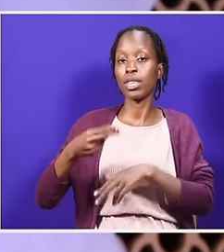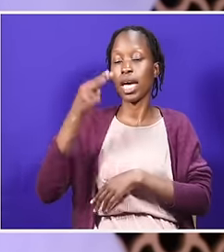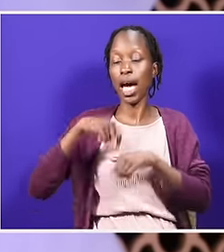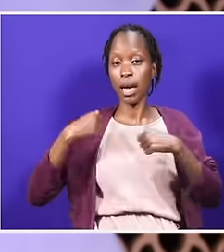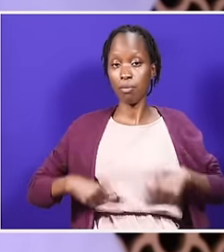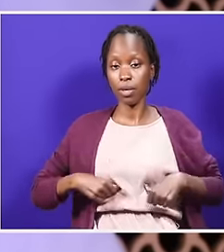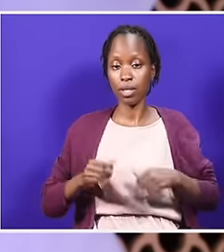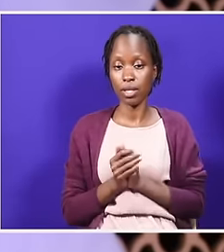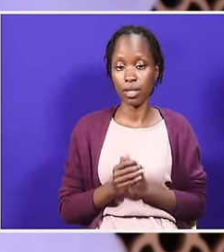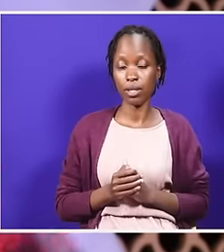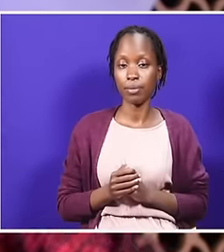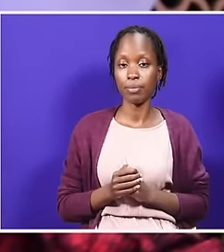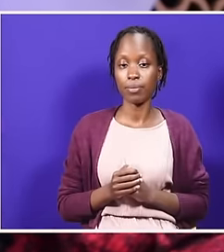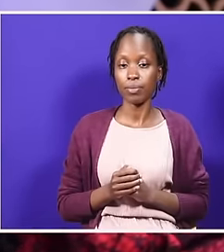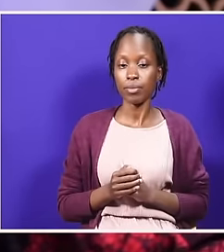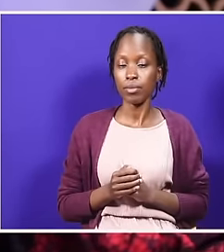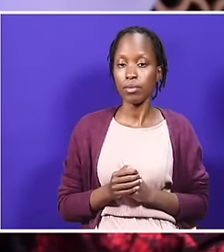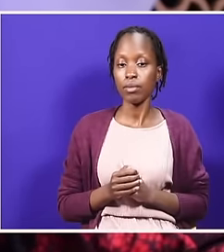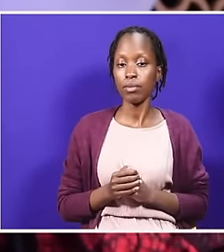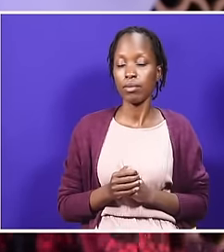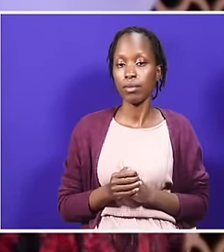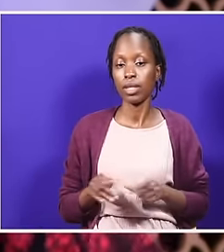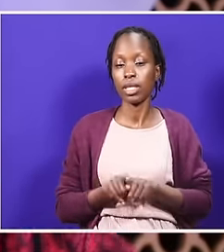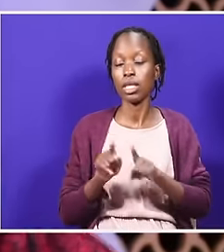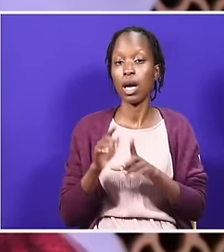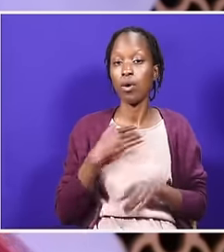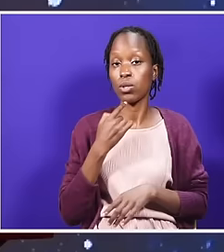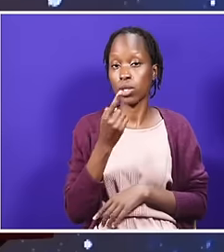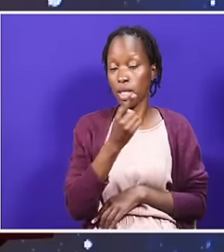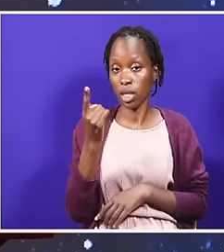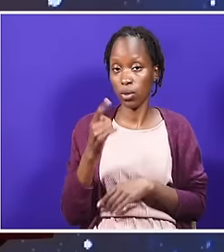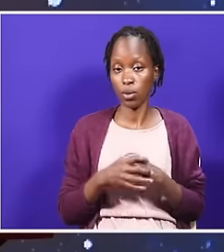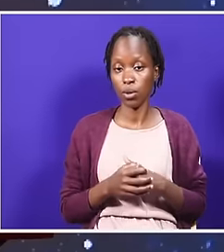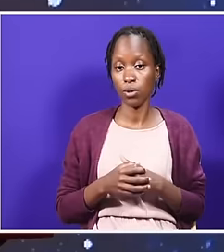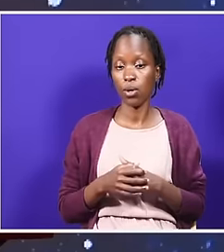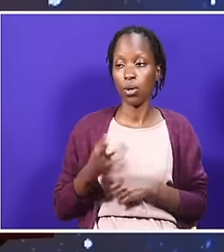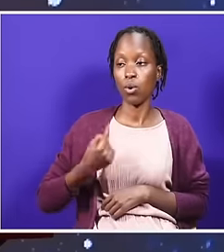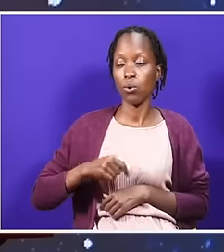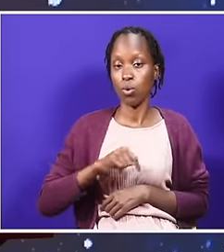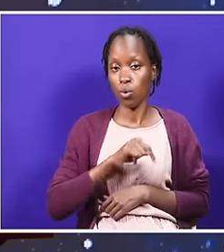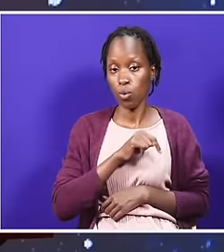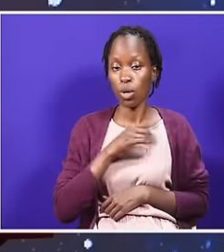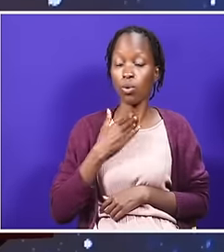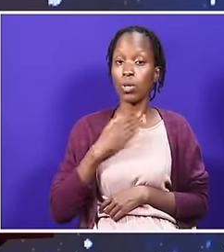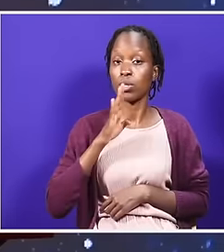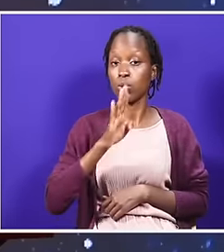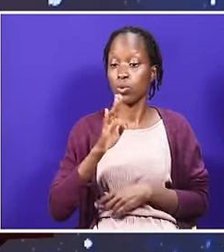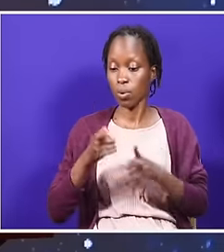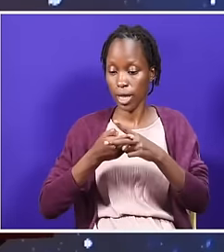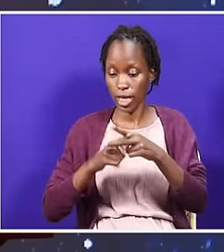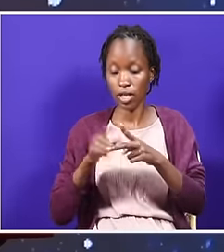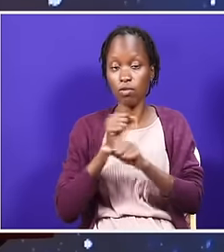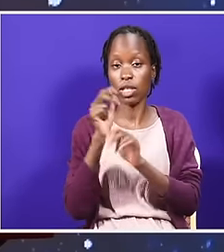in the order of Melchizedek. And you know what I just want to say to you today? We want to be the source